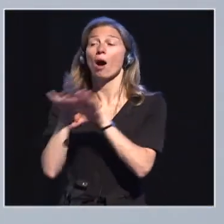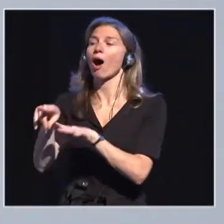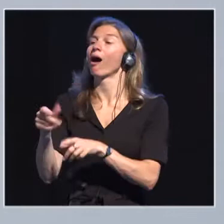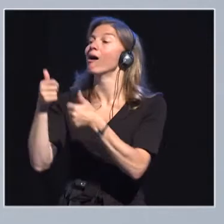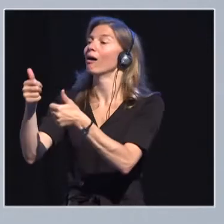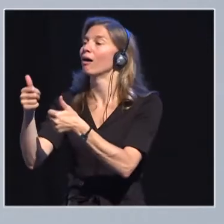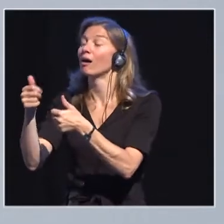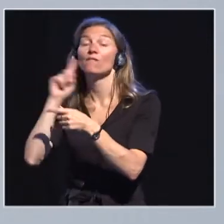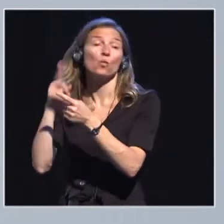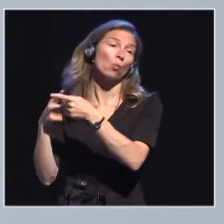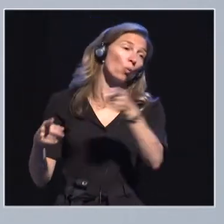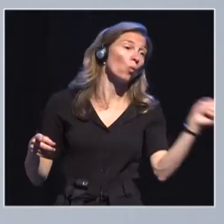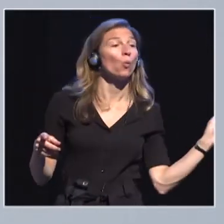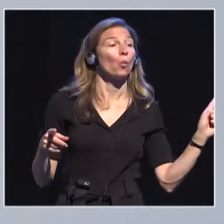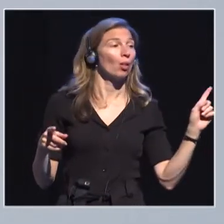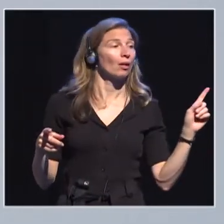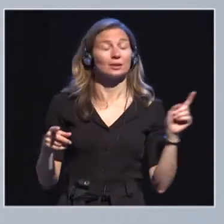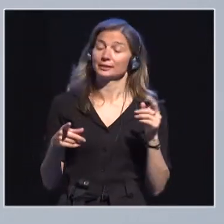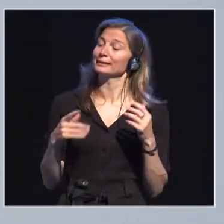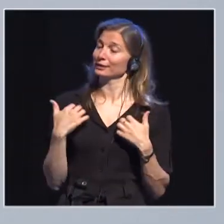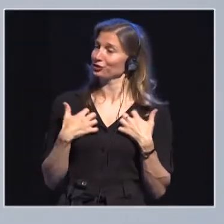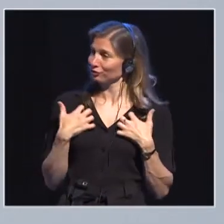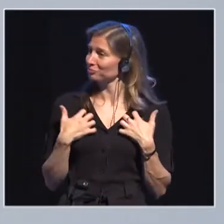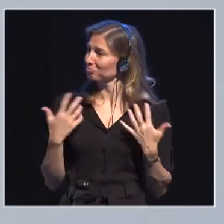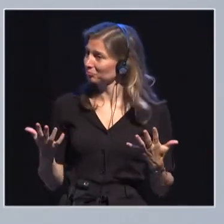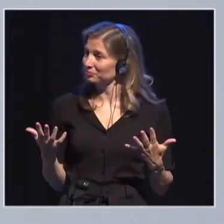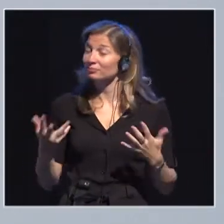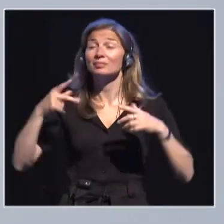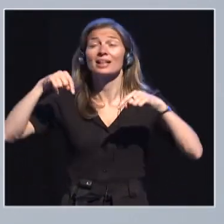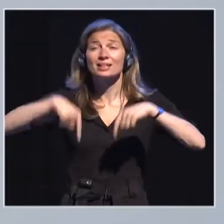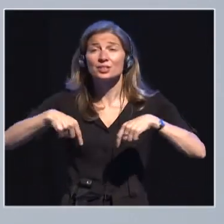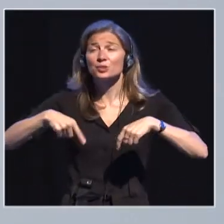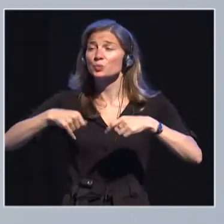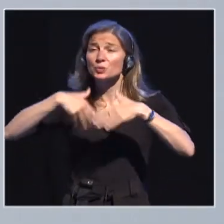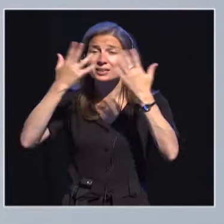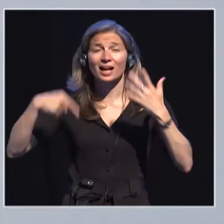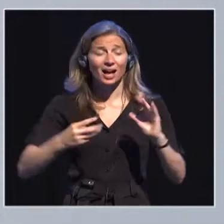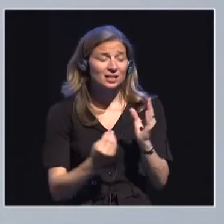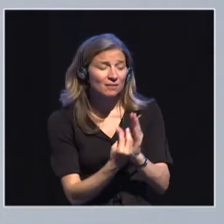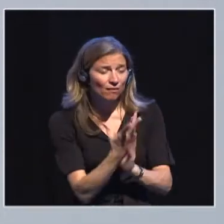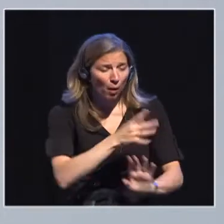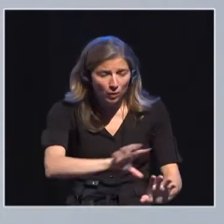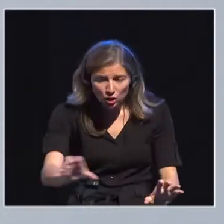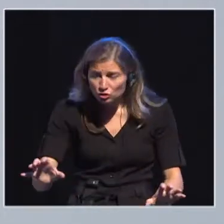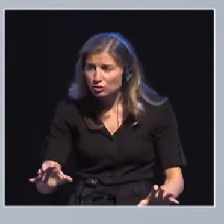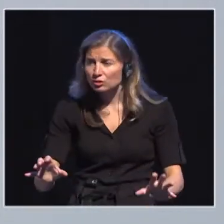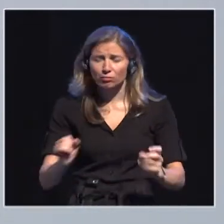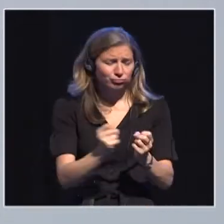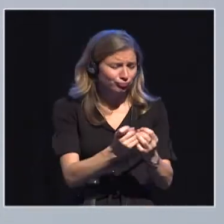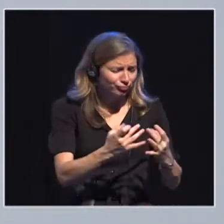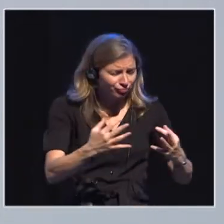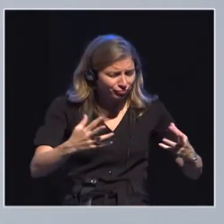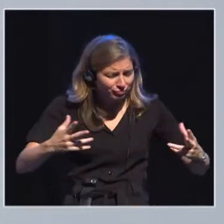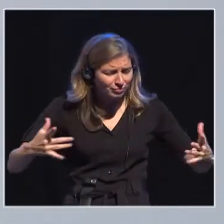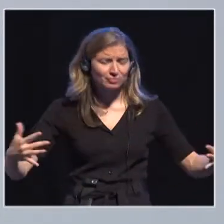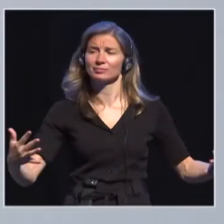Okay. So now we know today that there are more households in developing countries that have a mobile